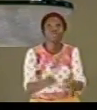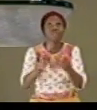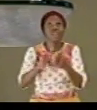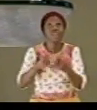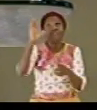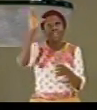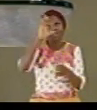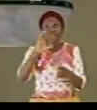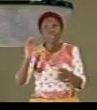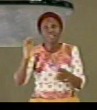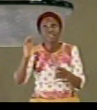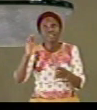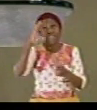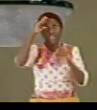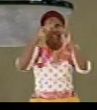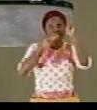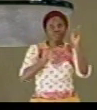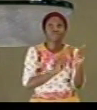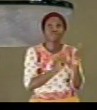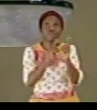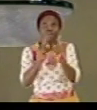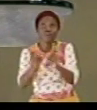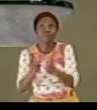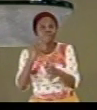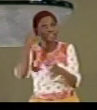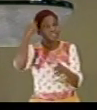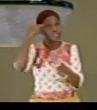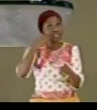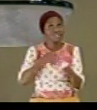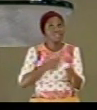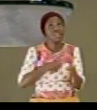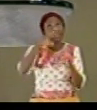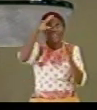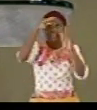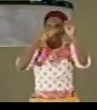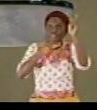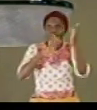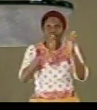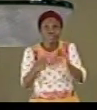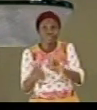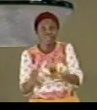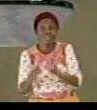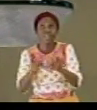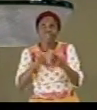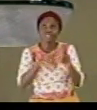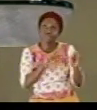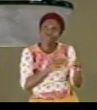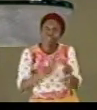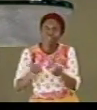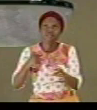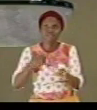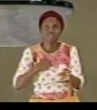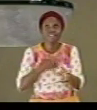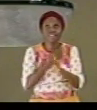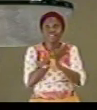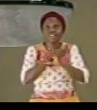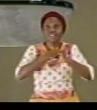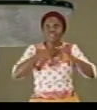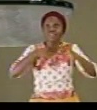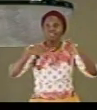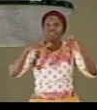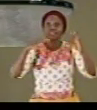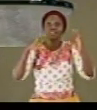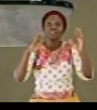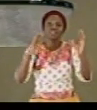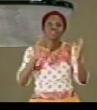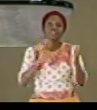to Calvary he went for me. He died to set me free.